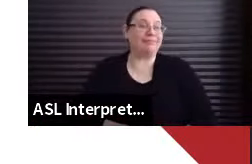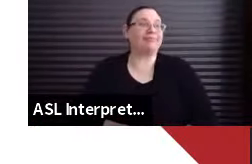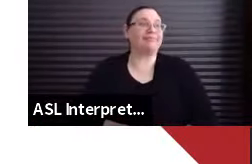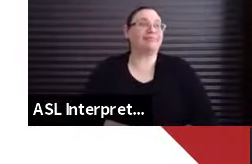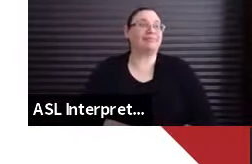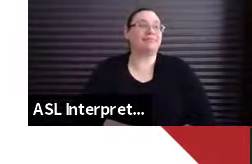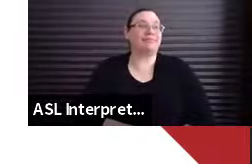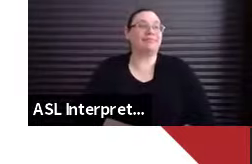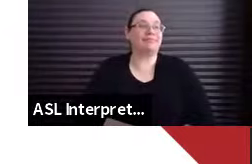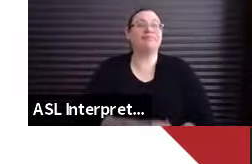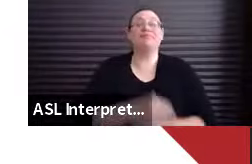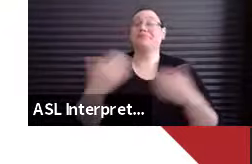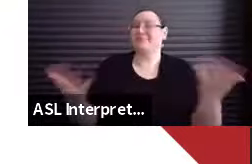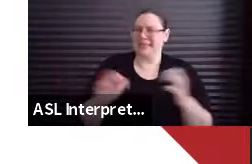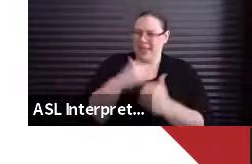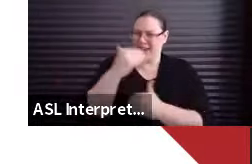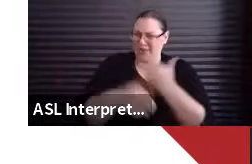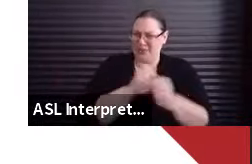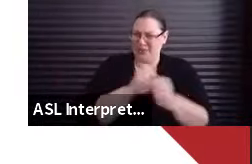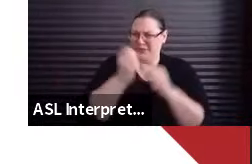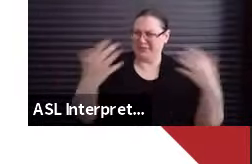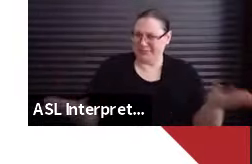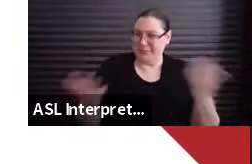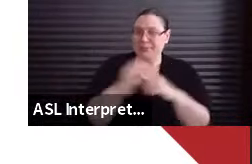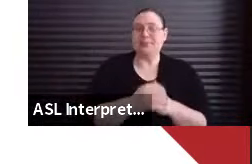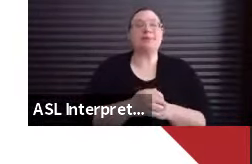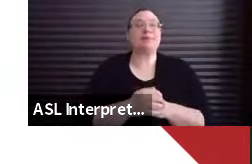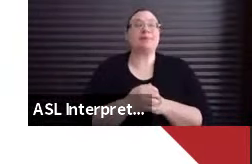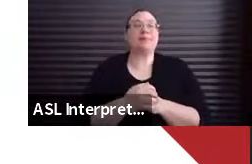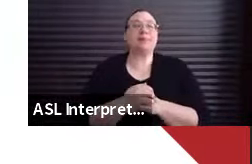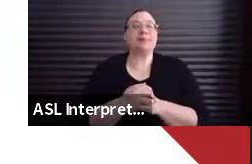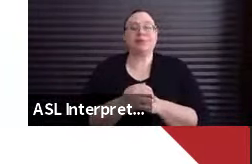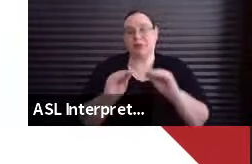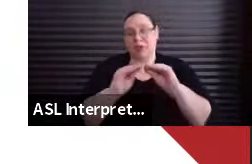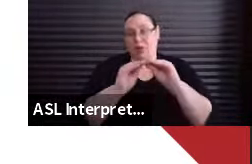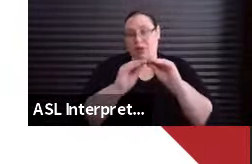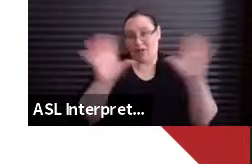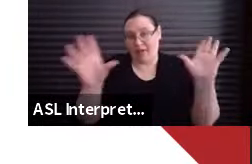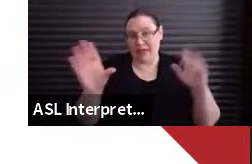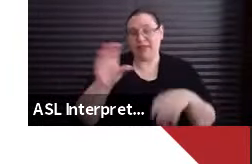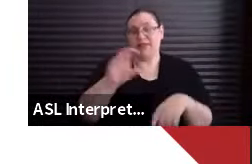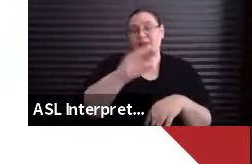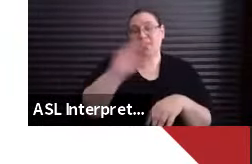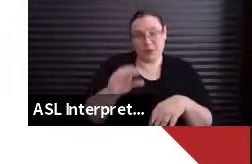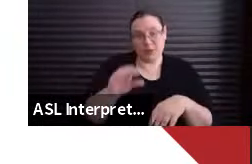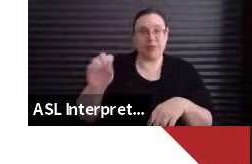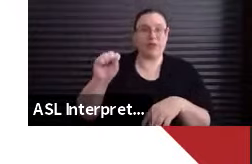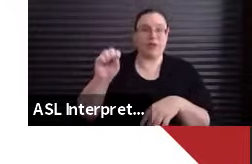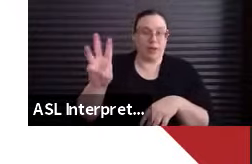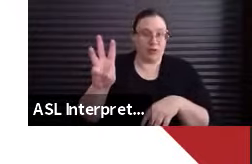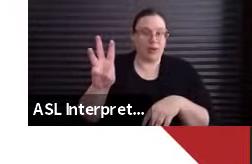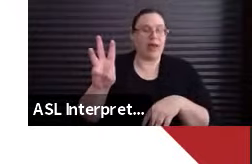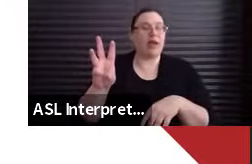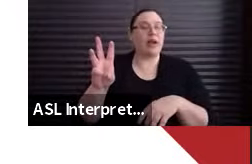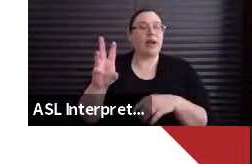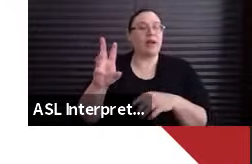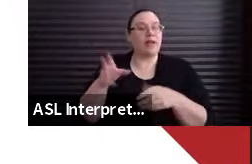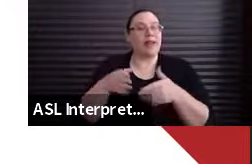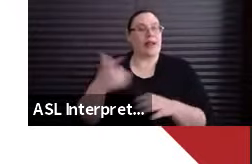Okay, so how Zoom works. So Zoom is obviously a software that enables us